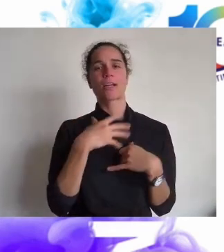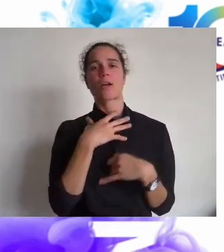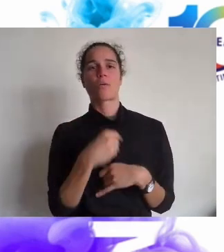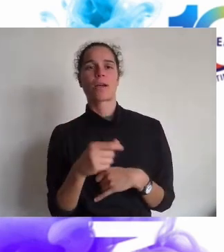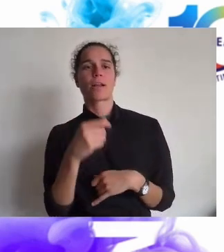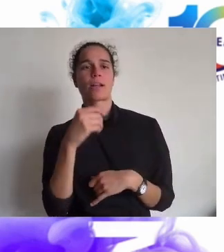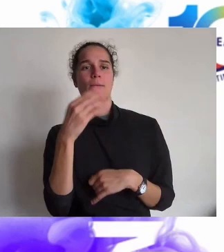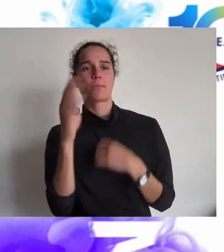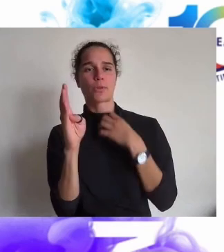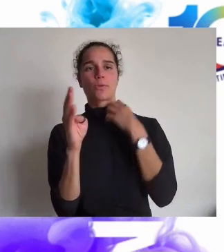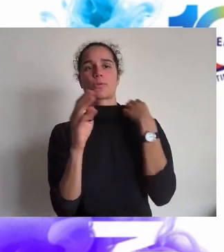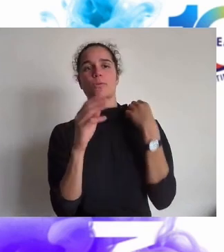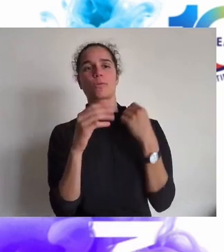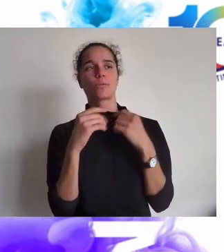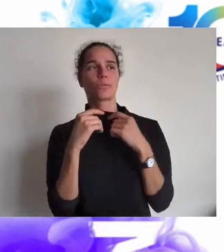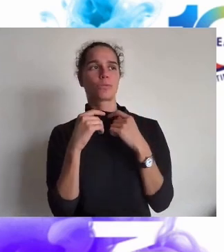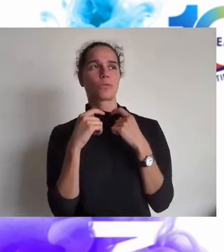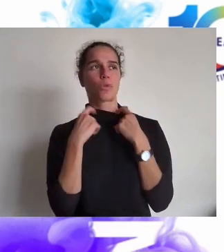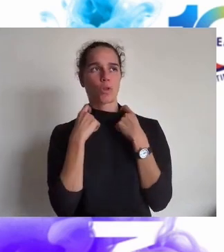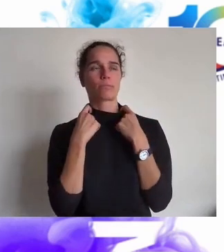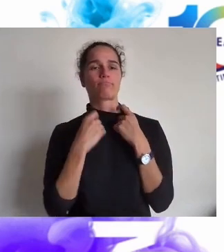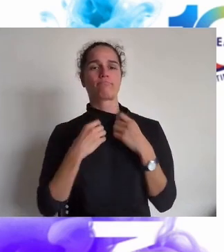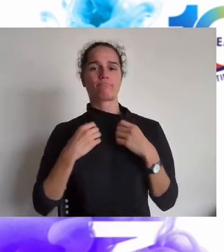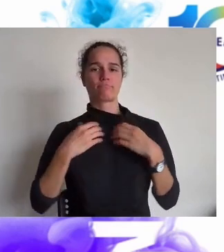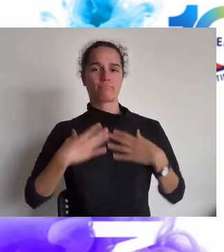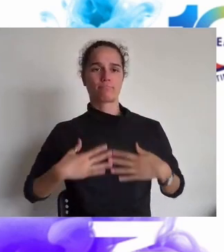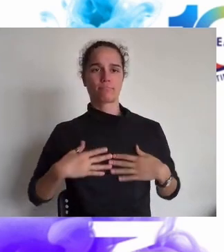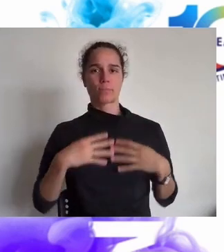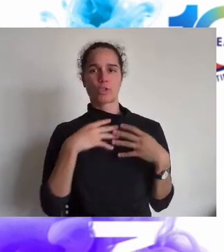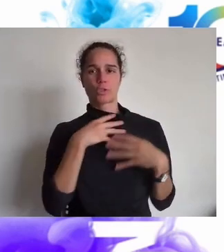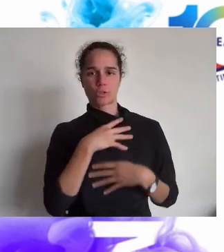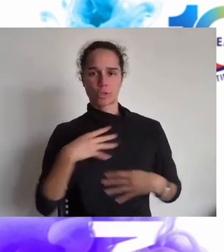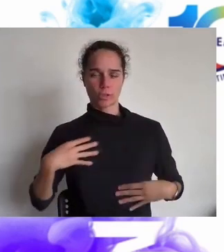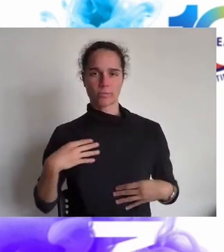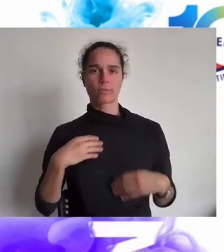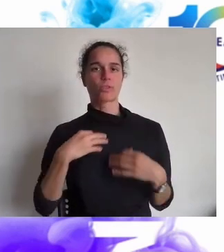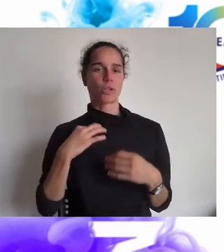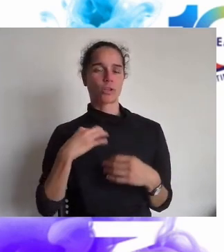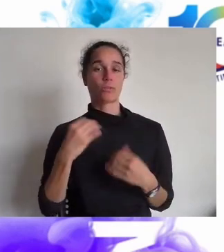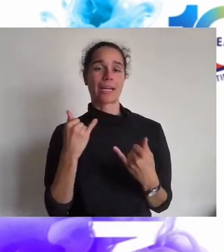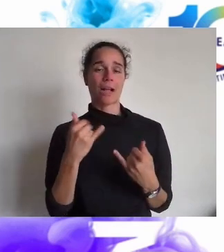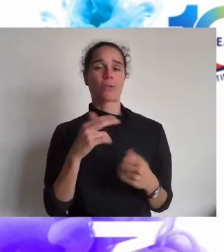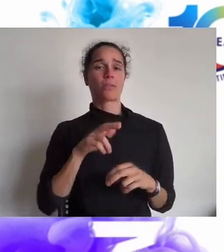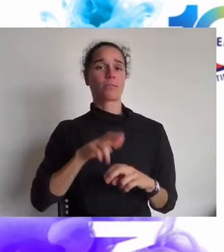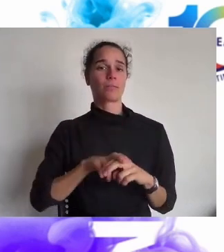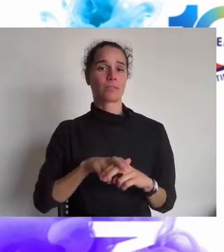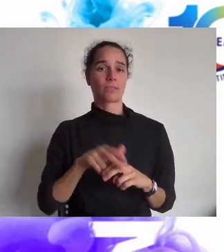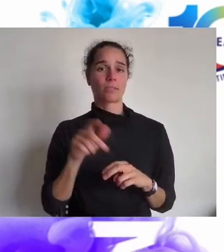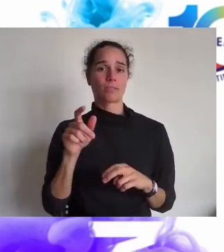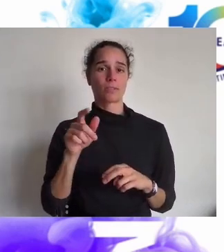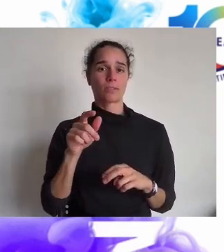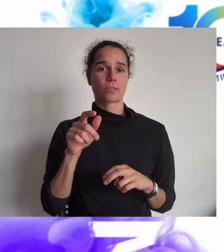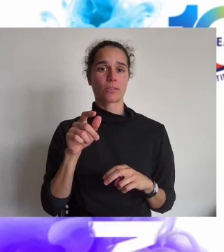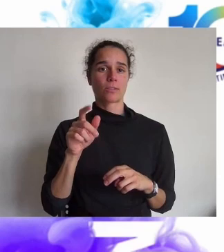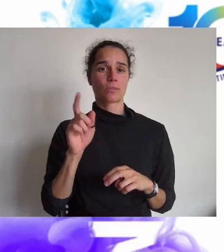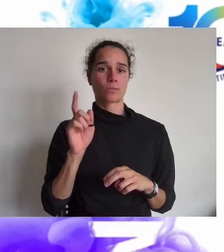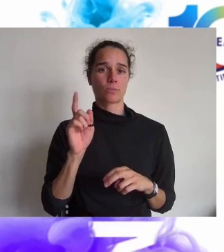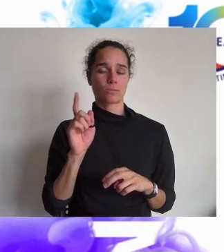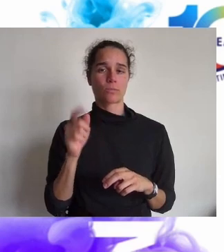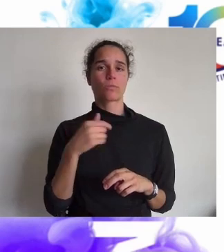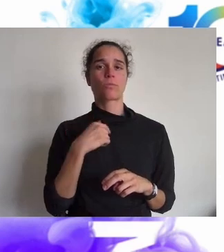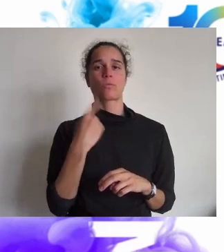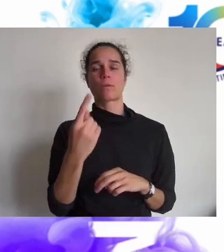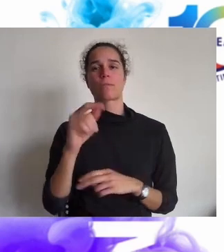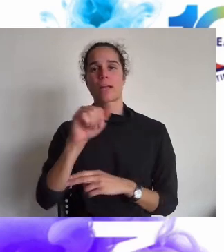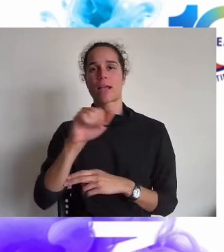collared button-down shirt. So I am currently situated in one of Aon's numerous conference